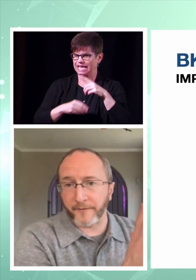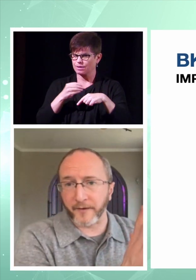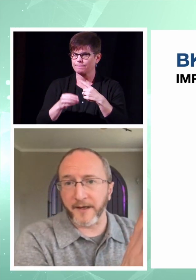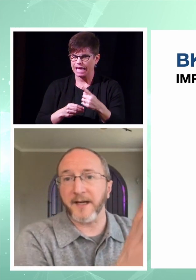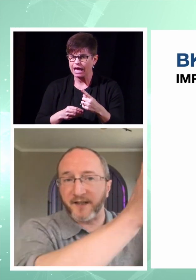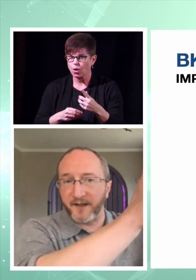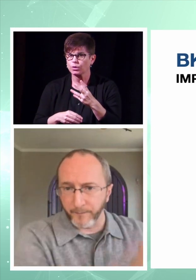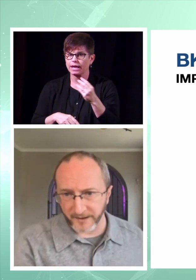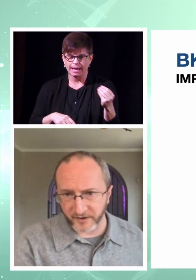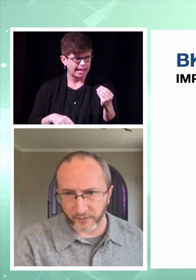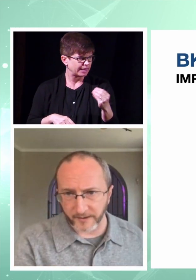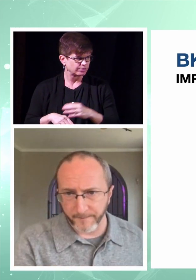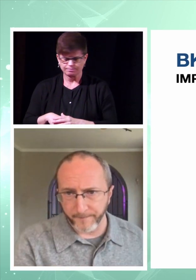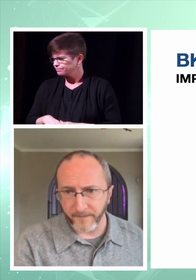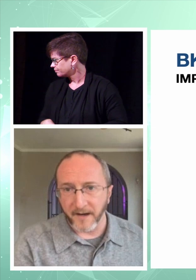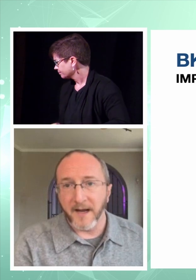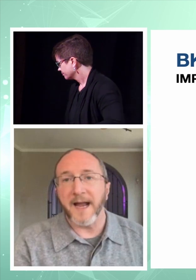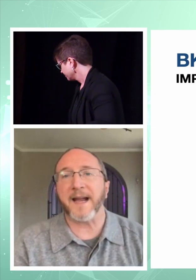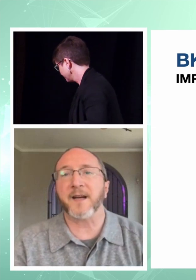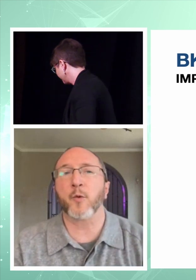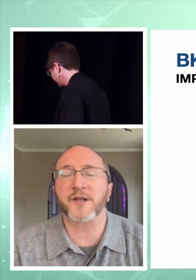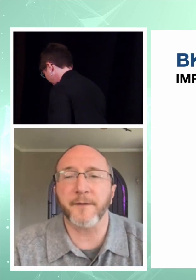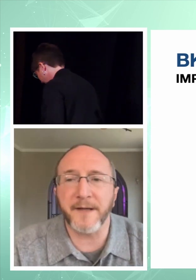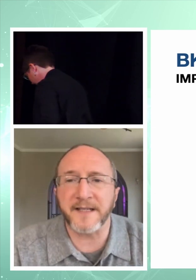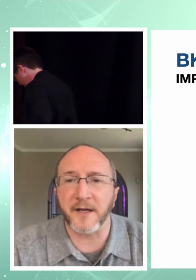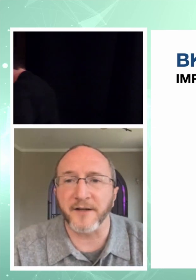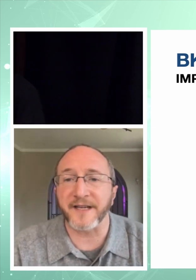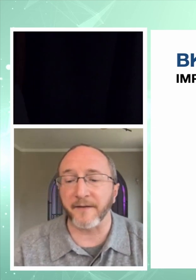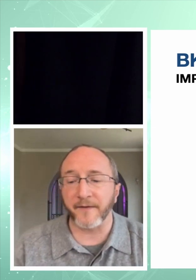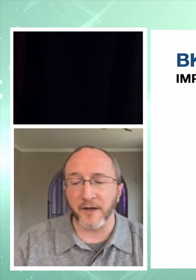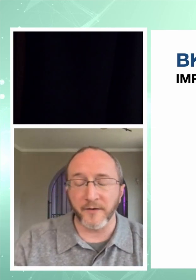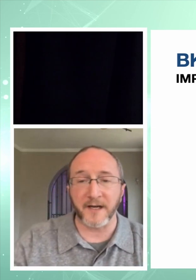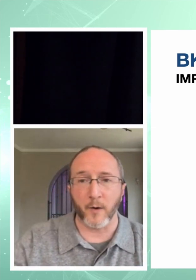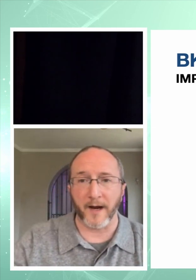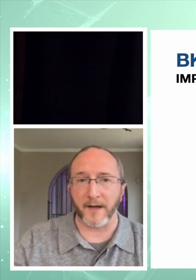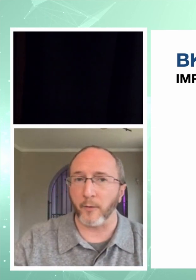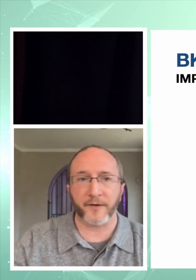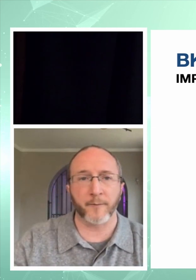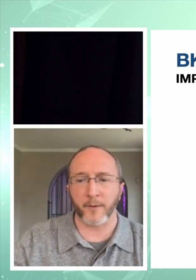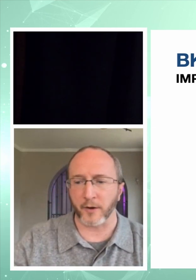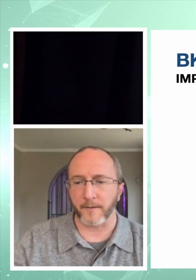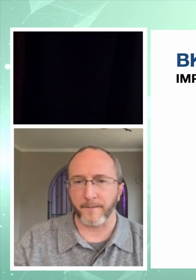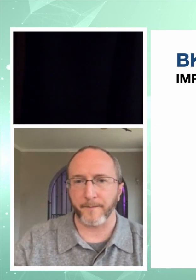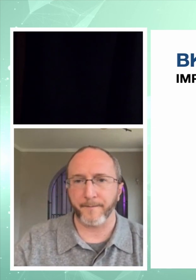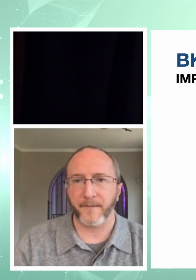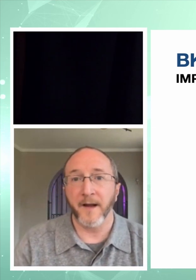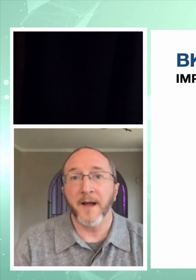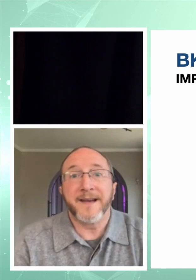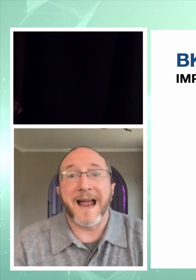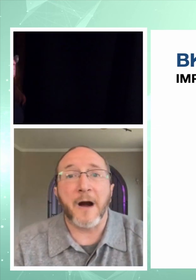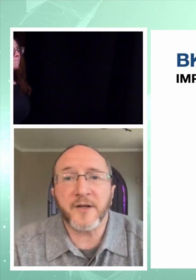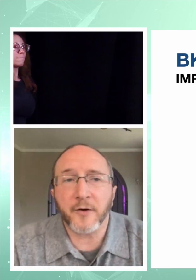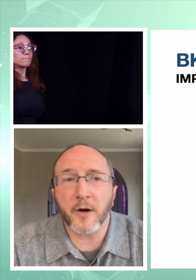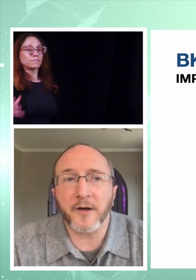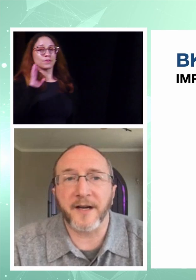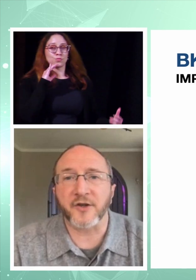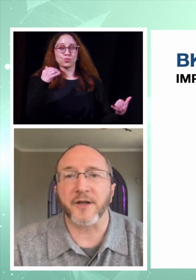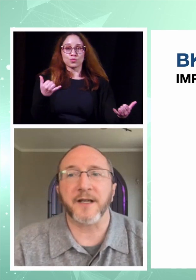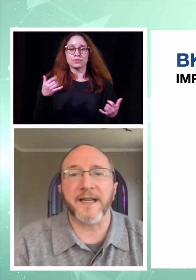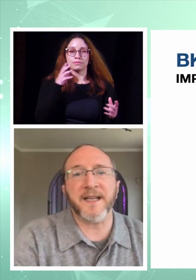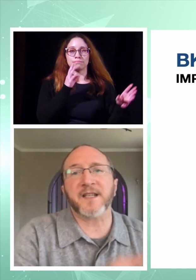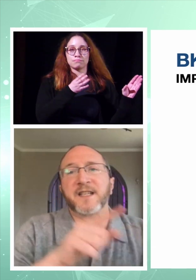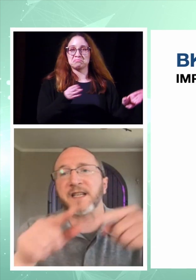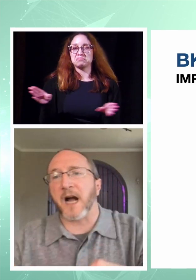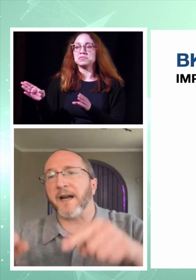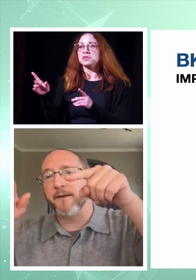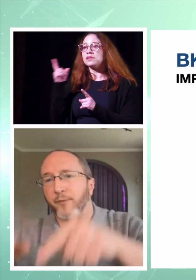is in the periphery, it's in the bloodstream, and it works on B cells in a very unique way with no murder. Now we turn our